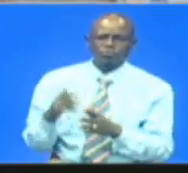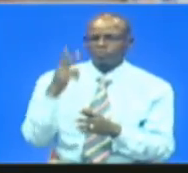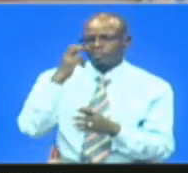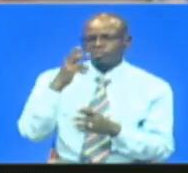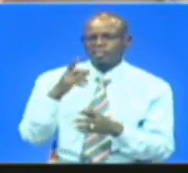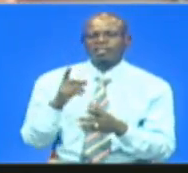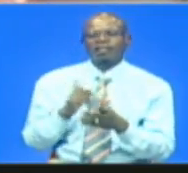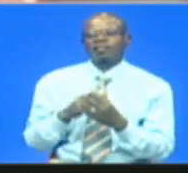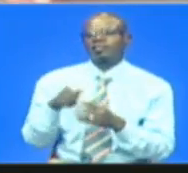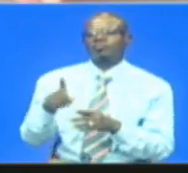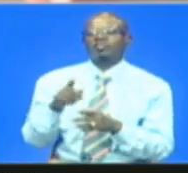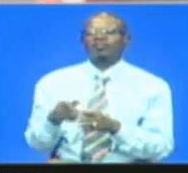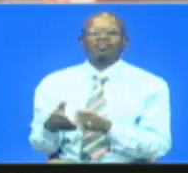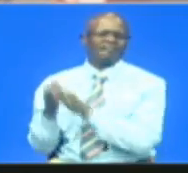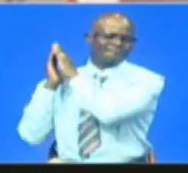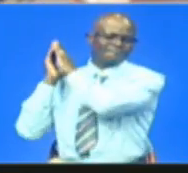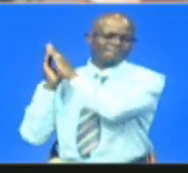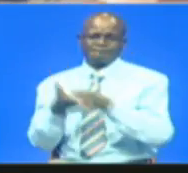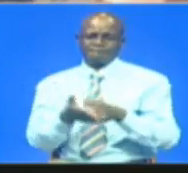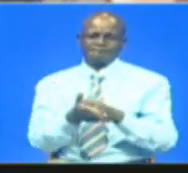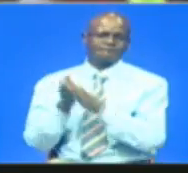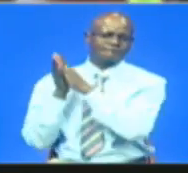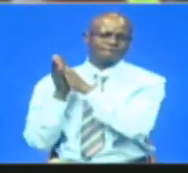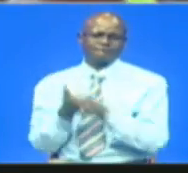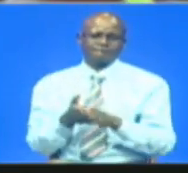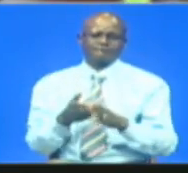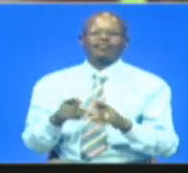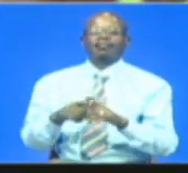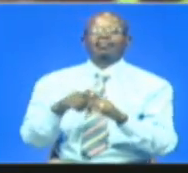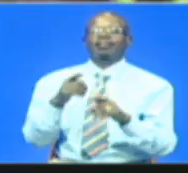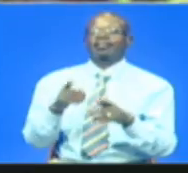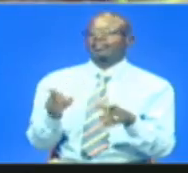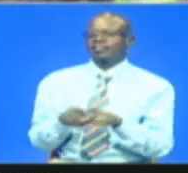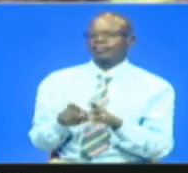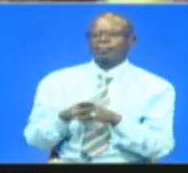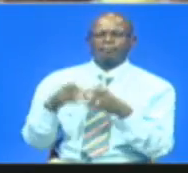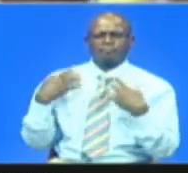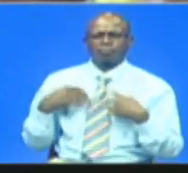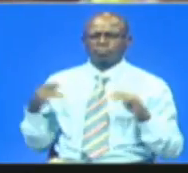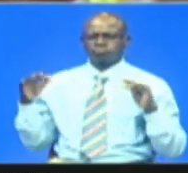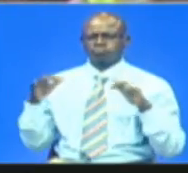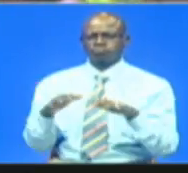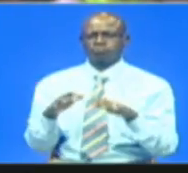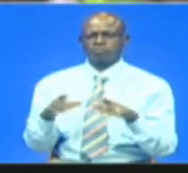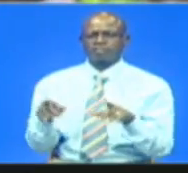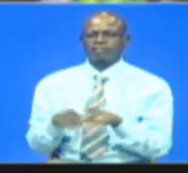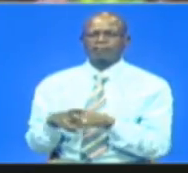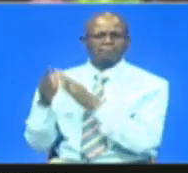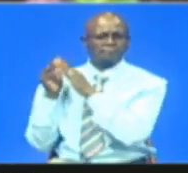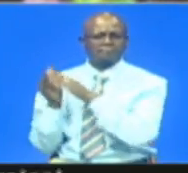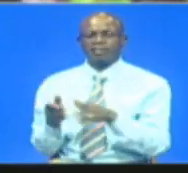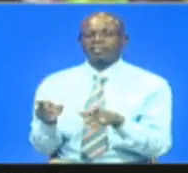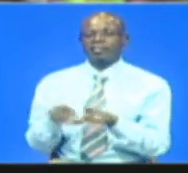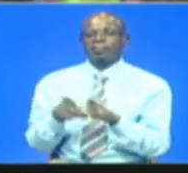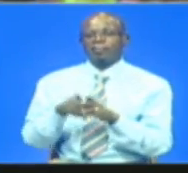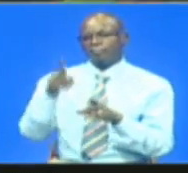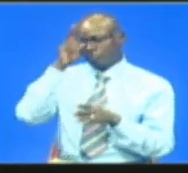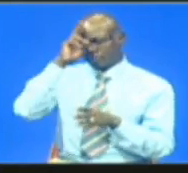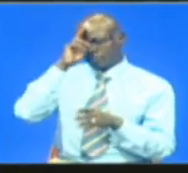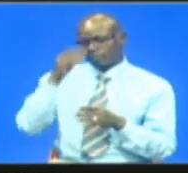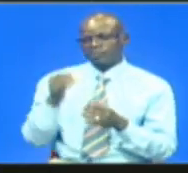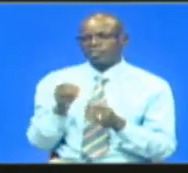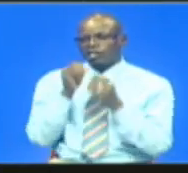had shot. The OCS was cornered and lynched by a mob as a police informer escaped with serious